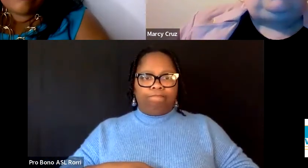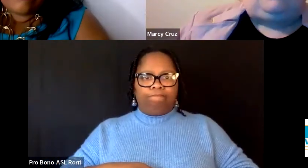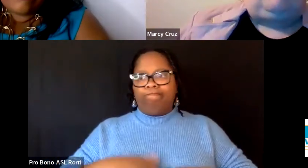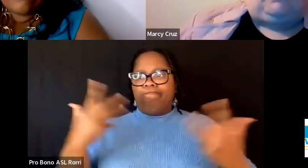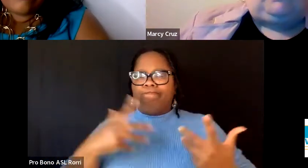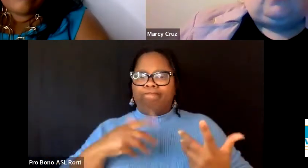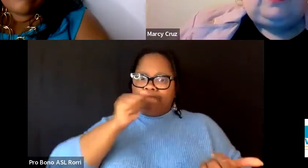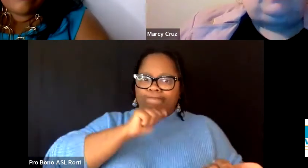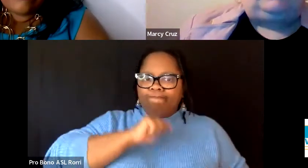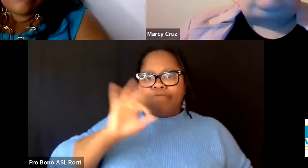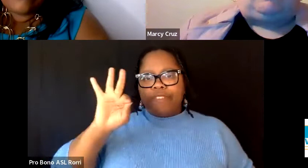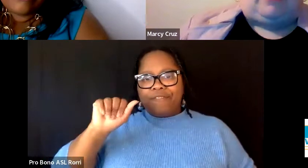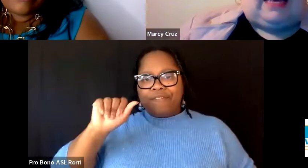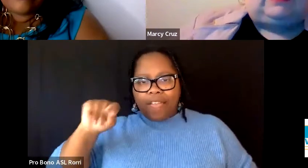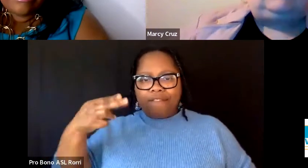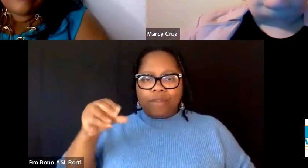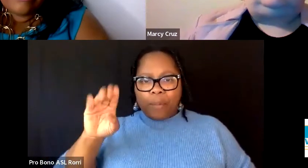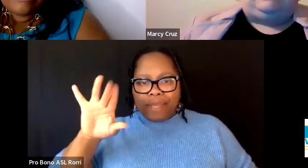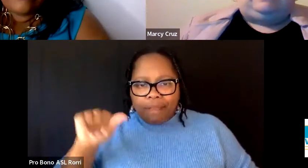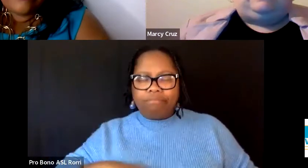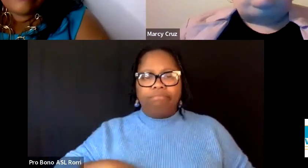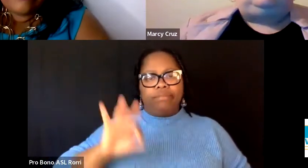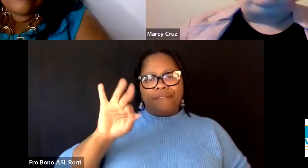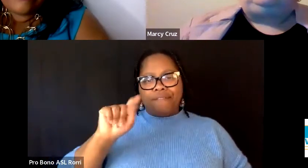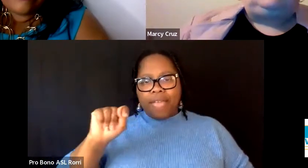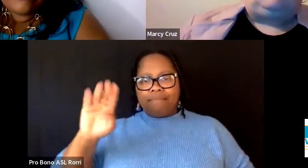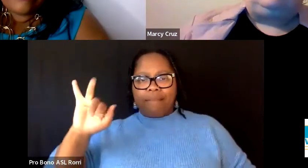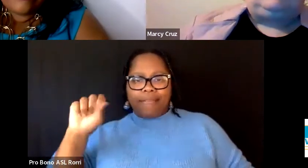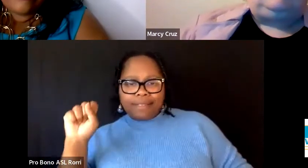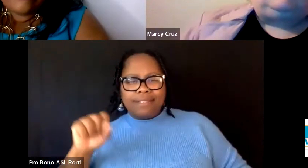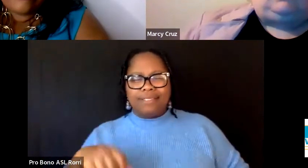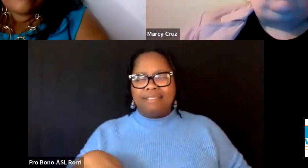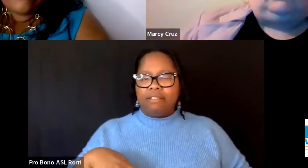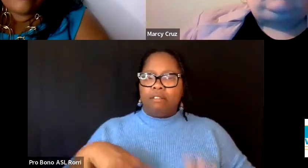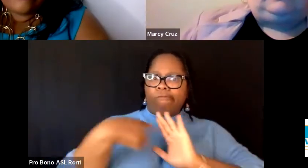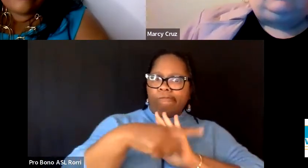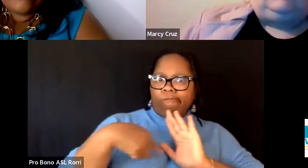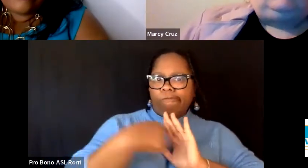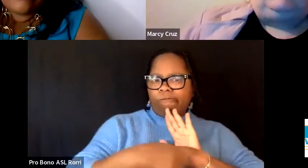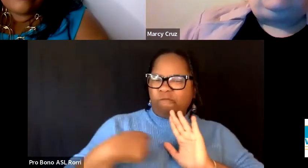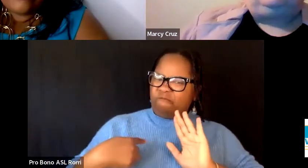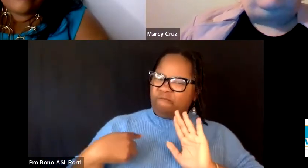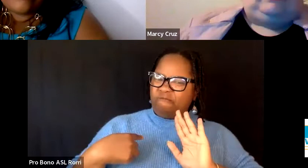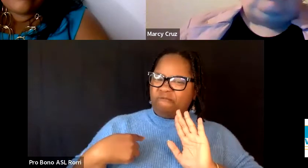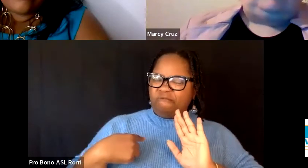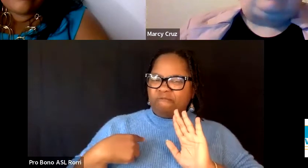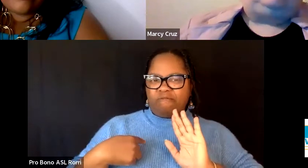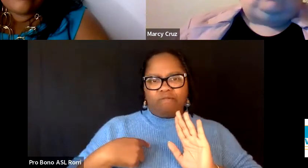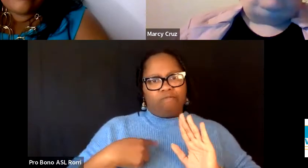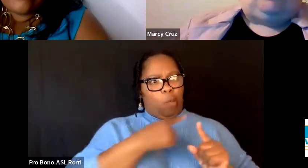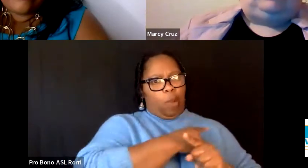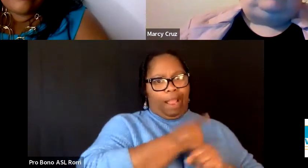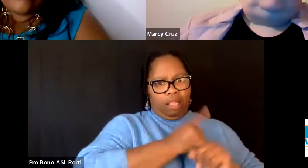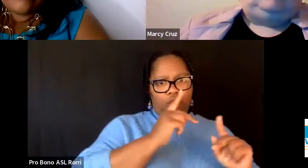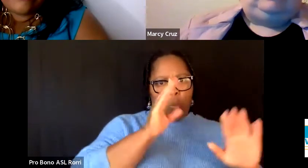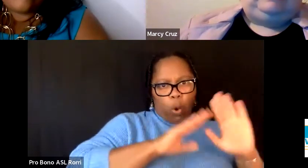going through fat phobia and fat bias and just all the stuff that's going on, just because we reside in a